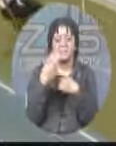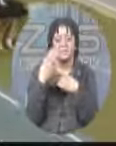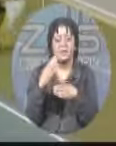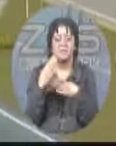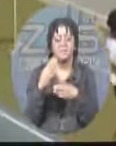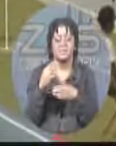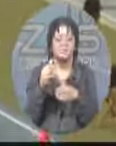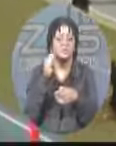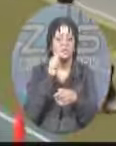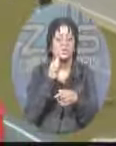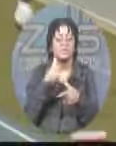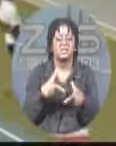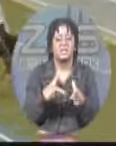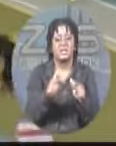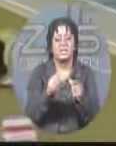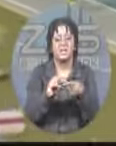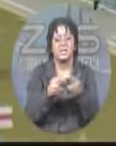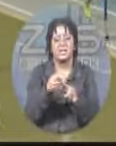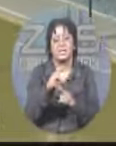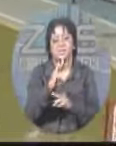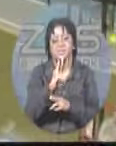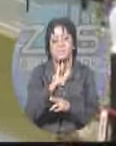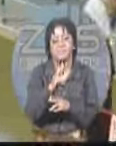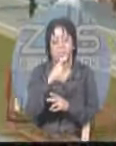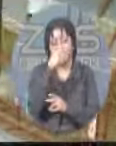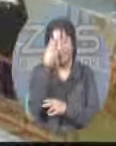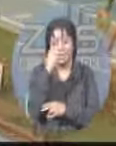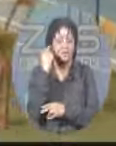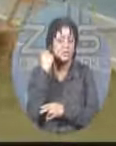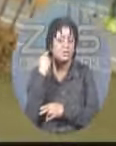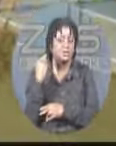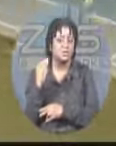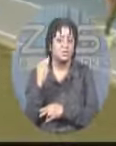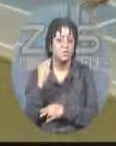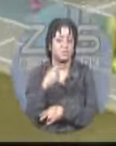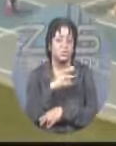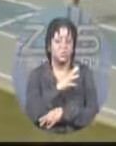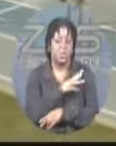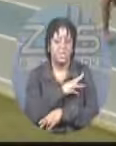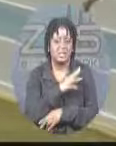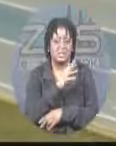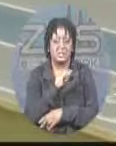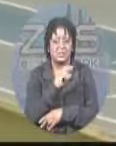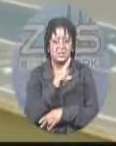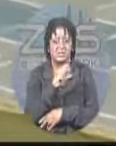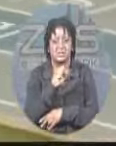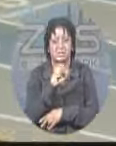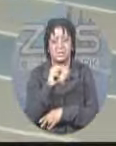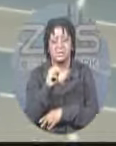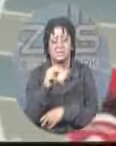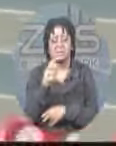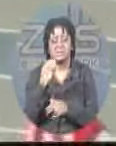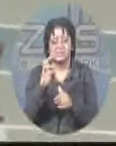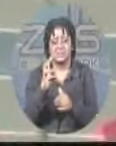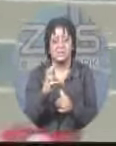number 4. Athlete in the aquamarine black and gold, Kimona Wilson, racing to a 6th place finish